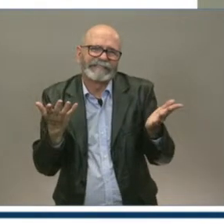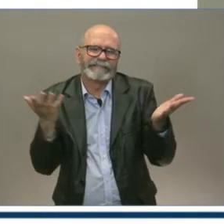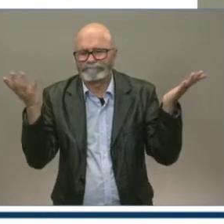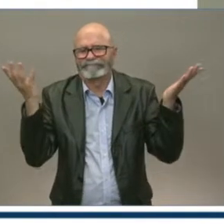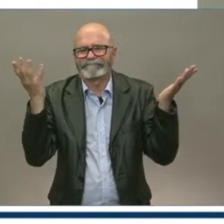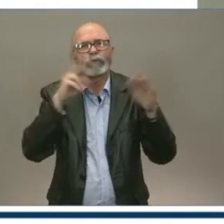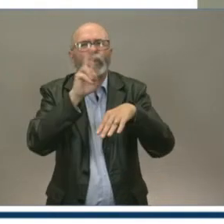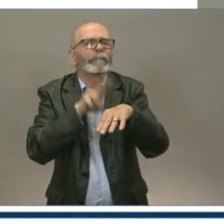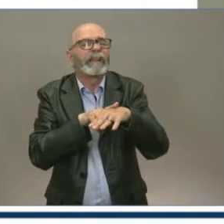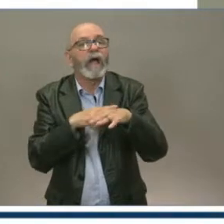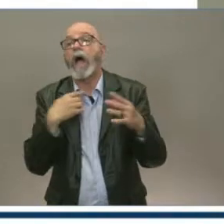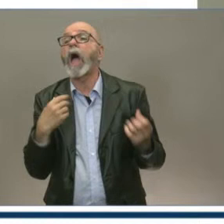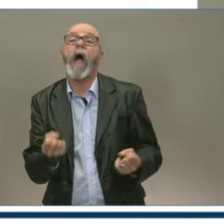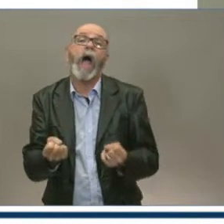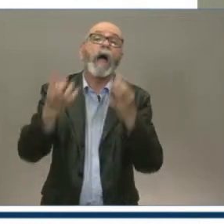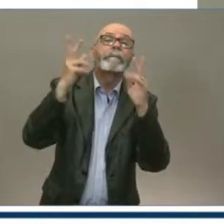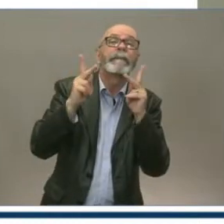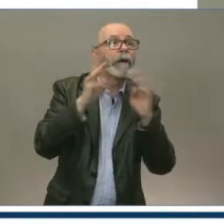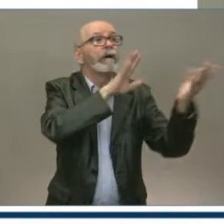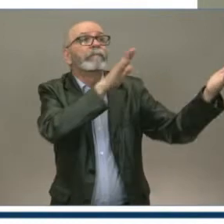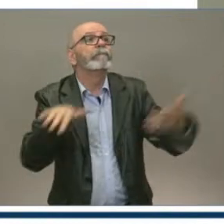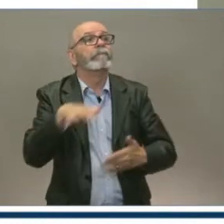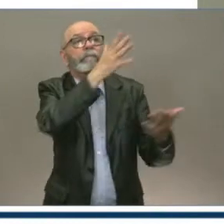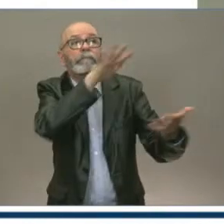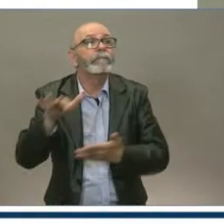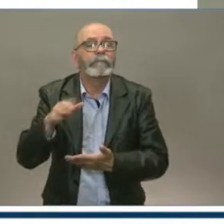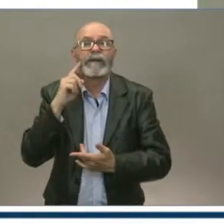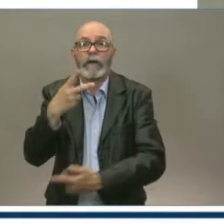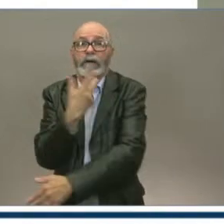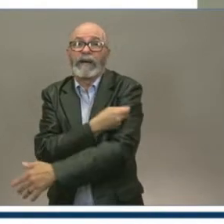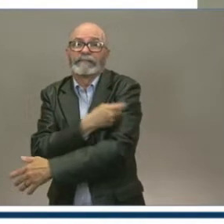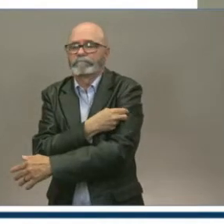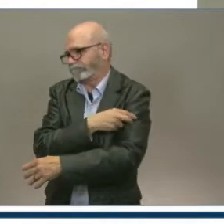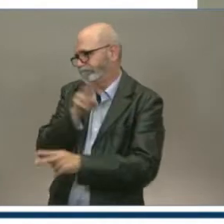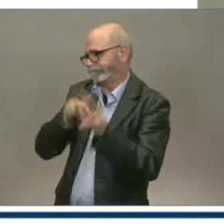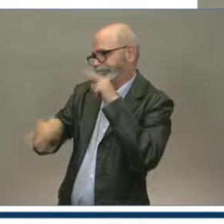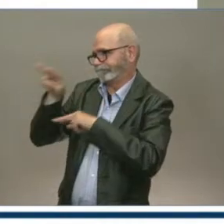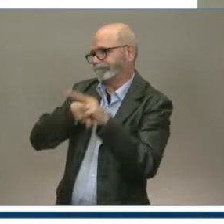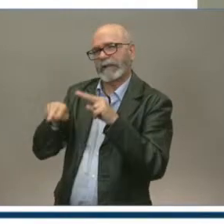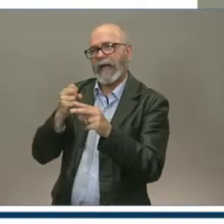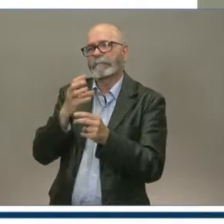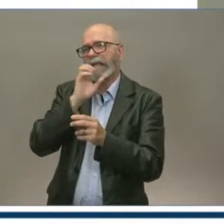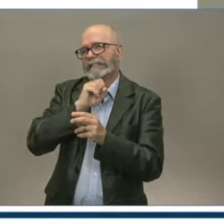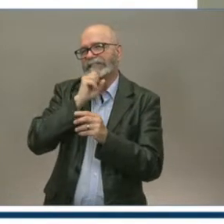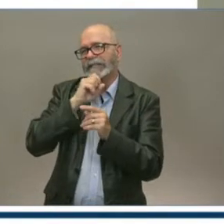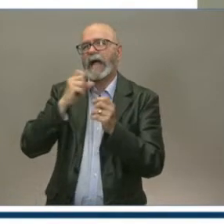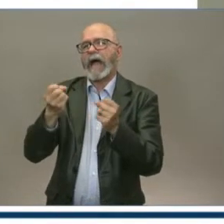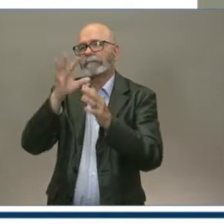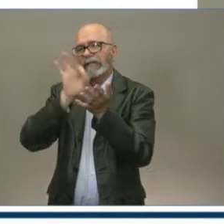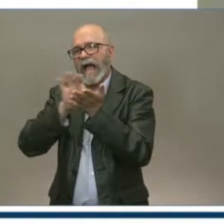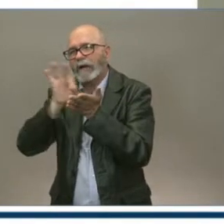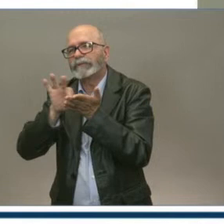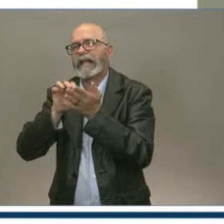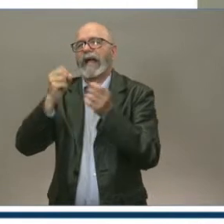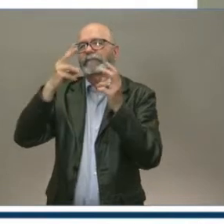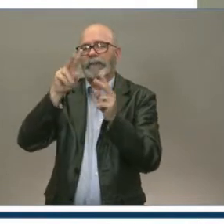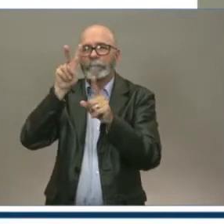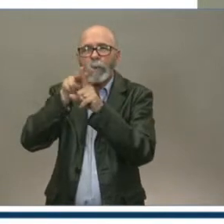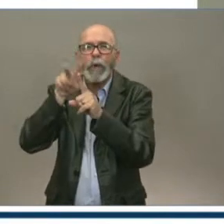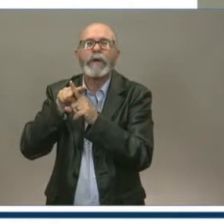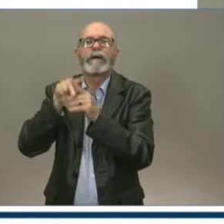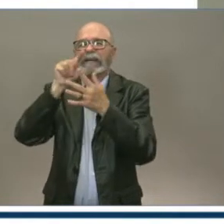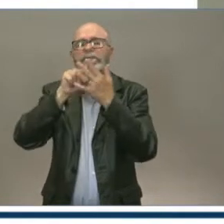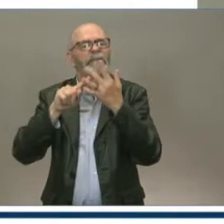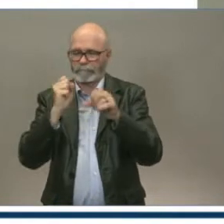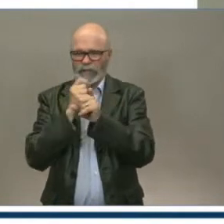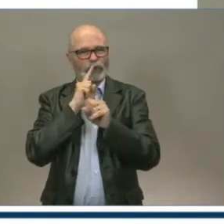much vaccine we're going to get in the next couple of weeks. We've always known the size of this cohort and how many appointments we'd need. We now